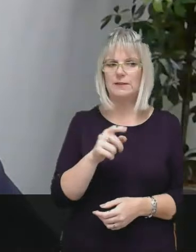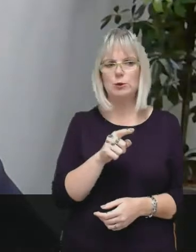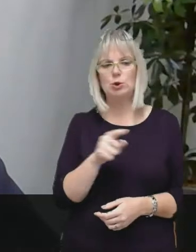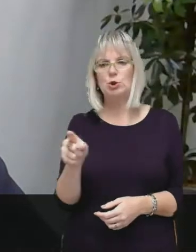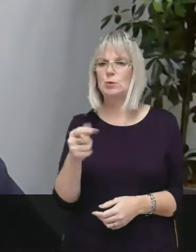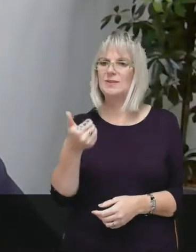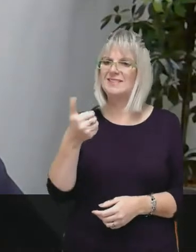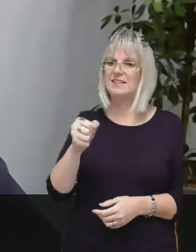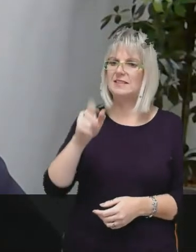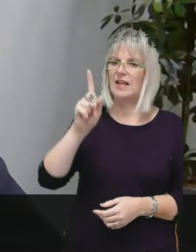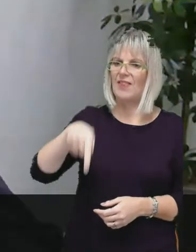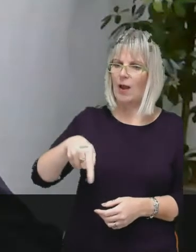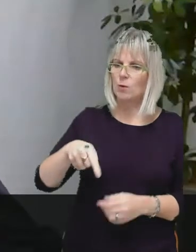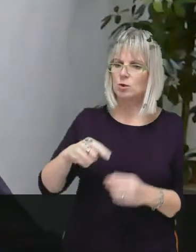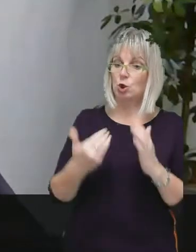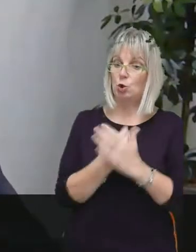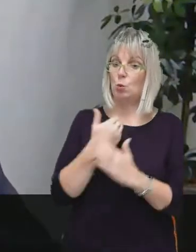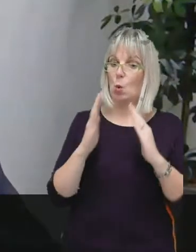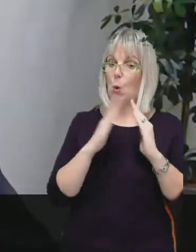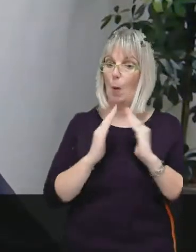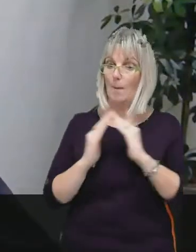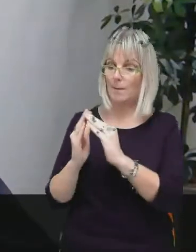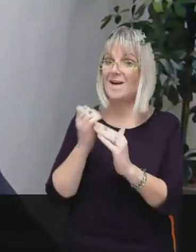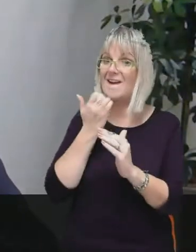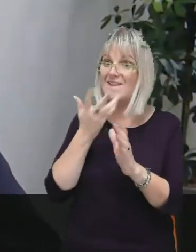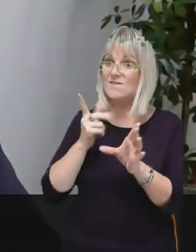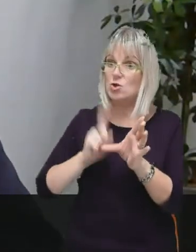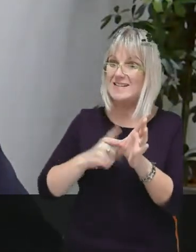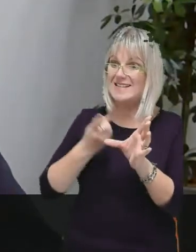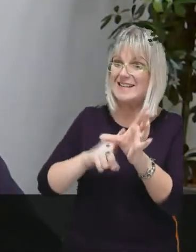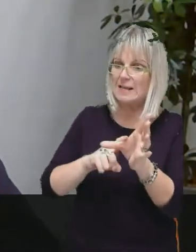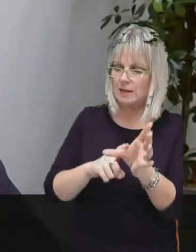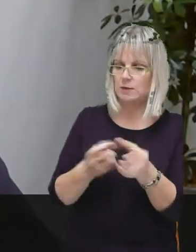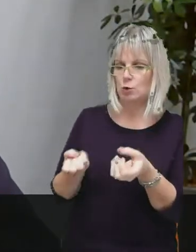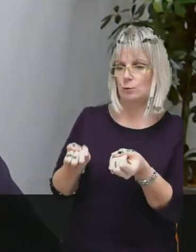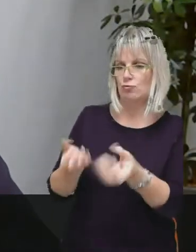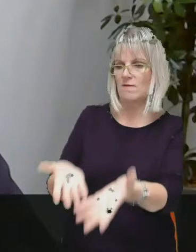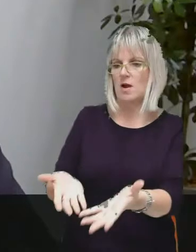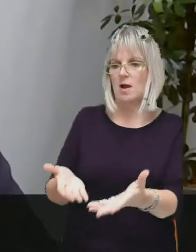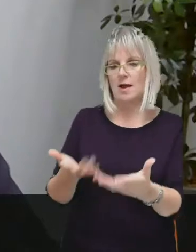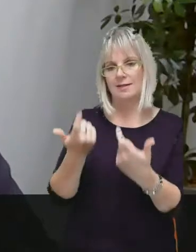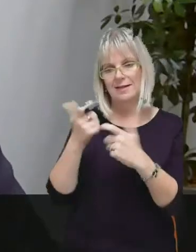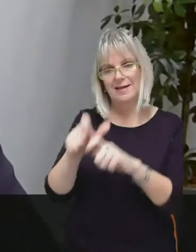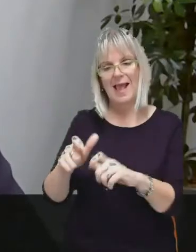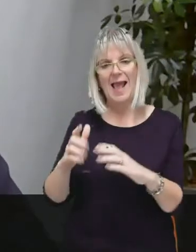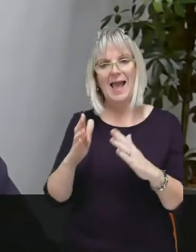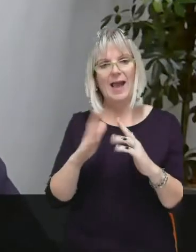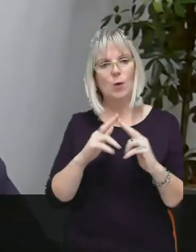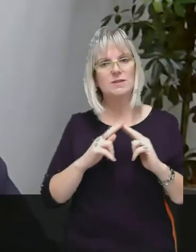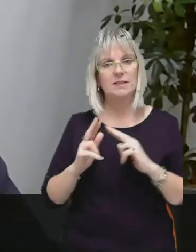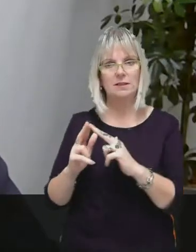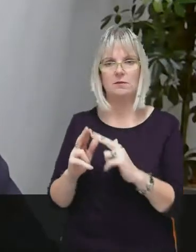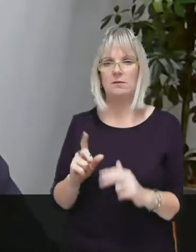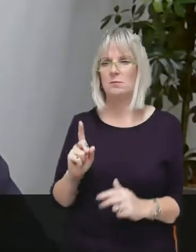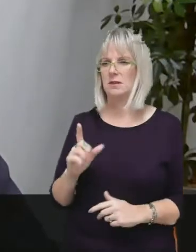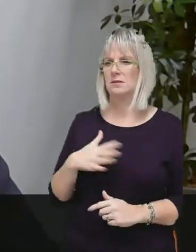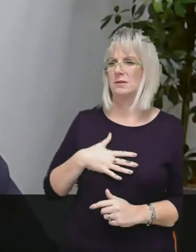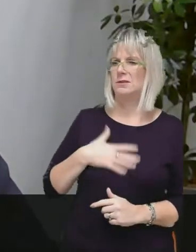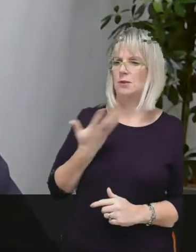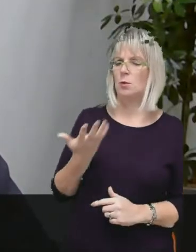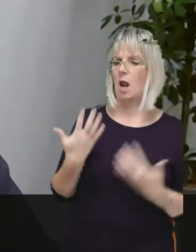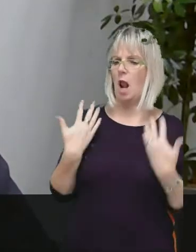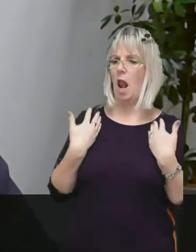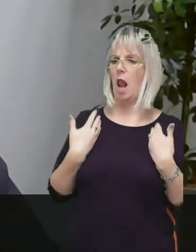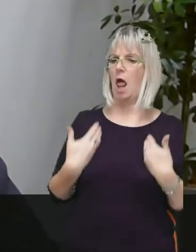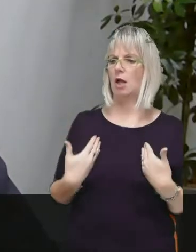to meet our population. But unlike the previous mayor, we don't want them to be luxury penthouses